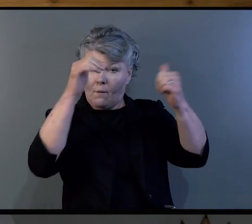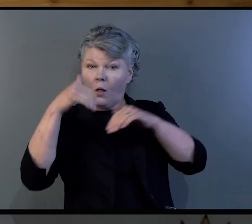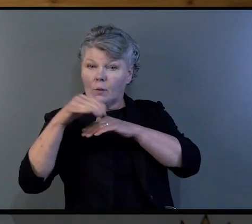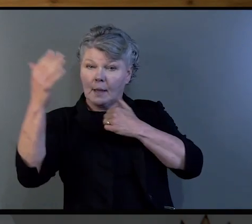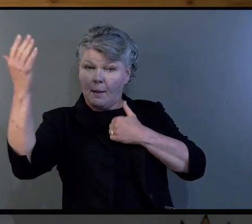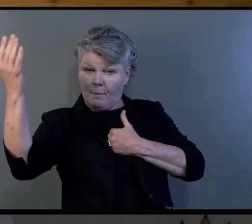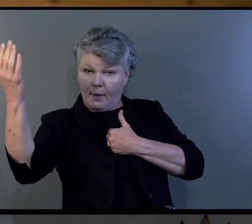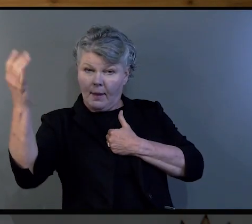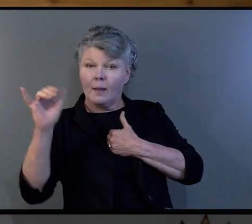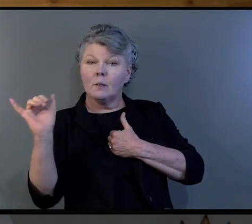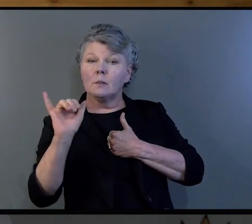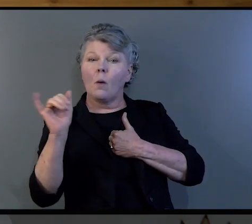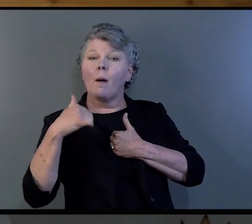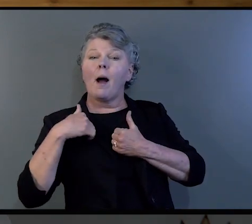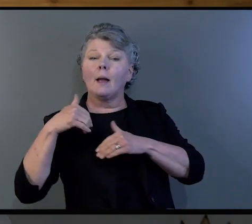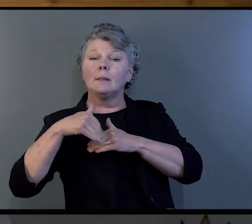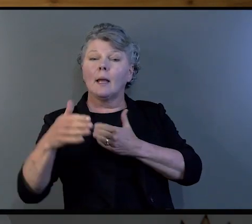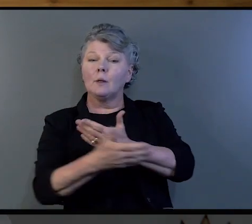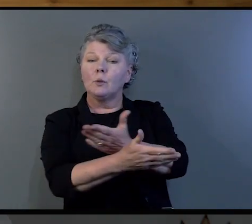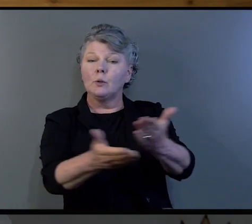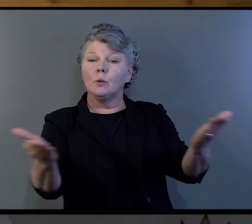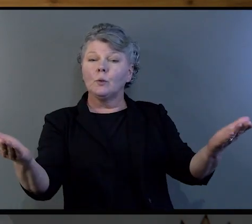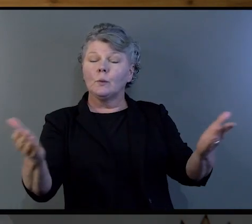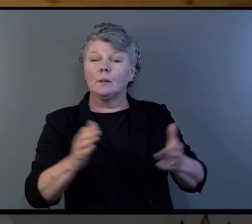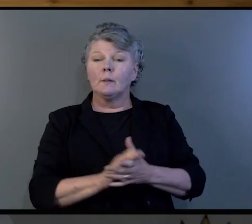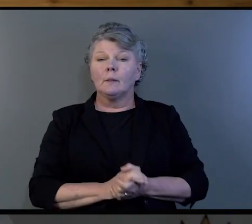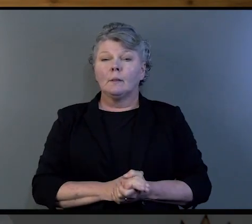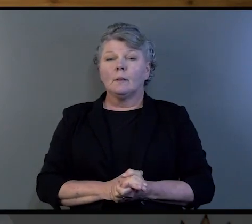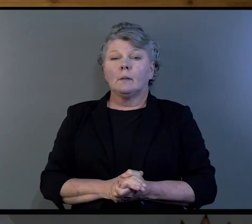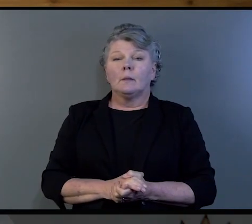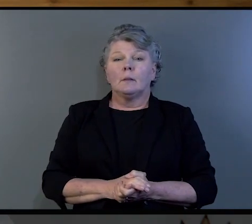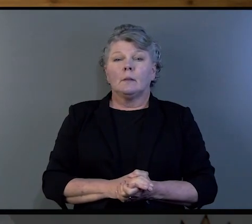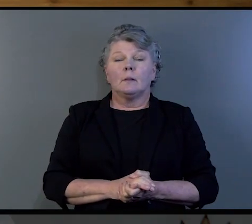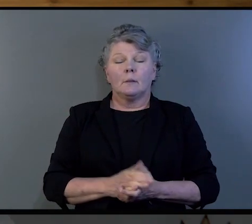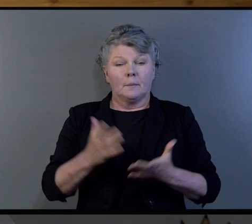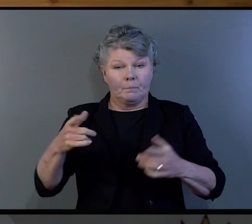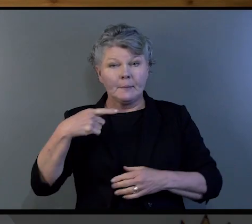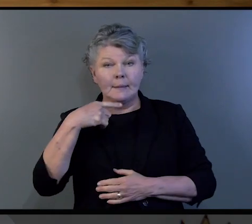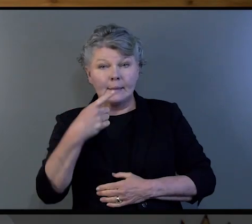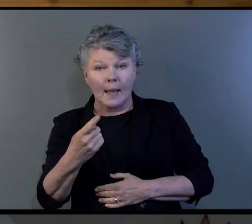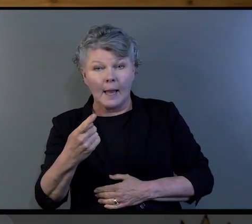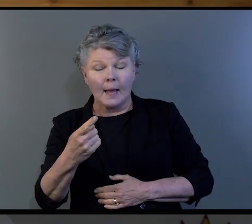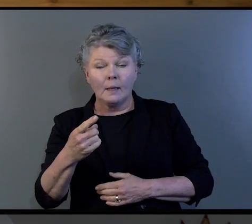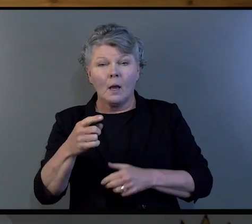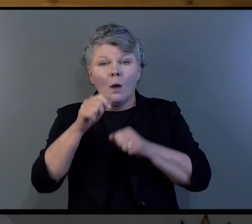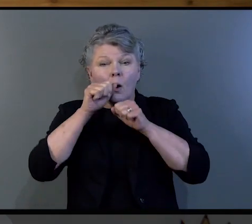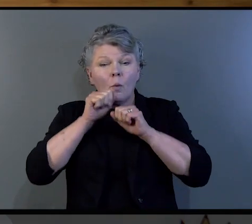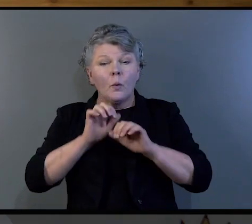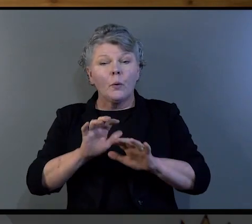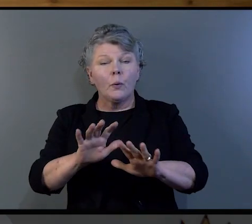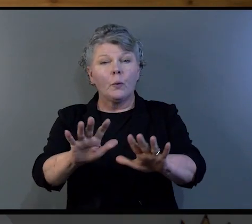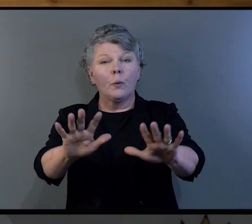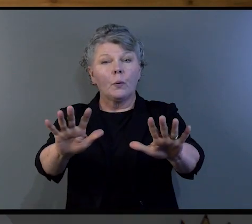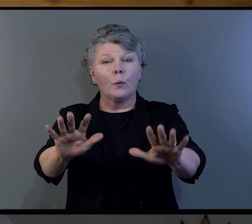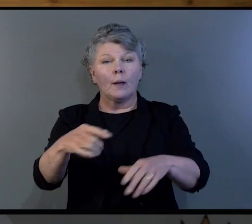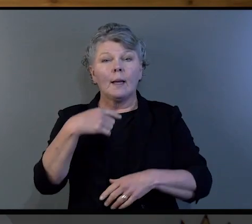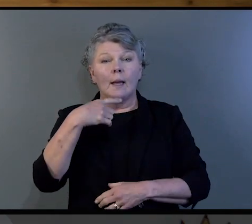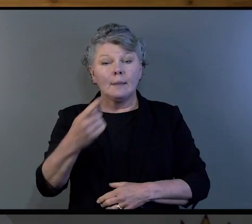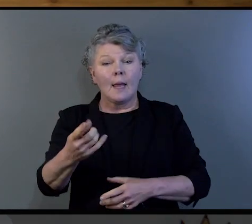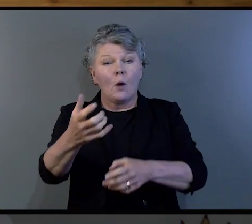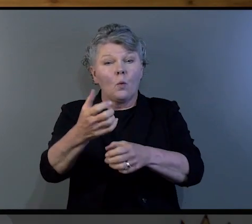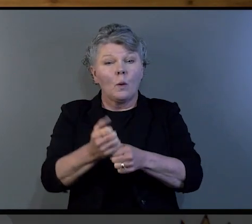the Father has sent me, even so I am sending you." And when he had said this, he breathed on them and said to